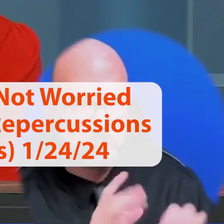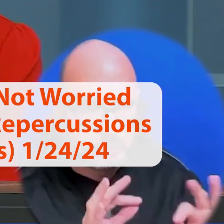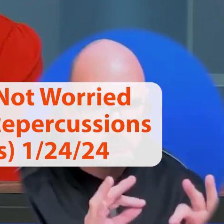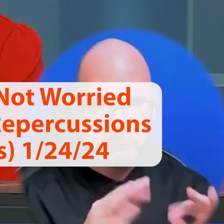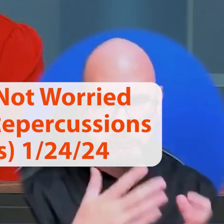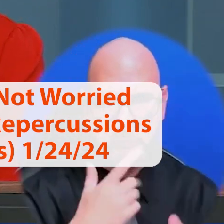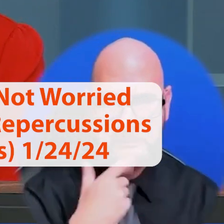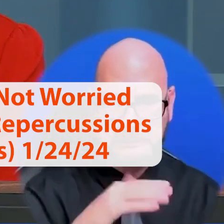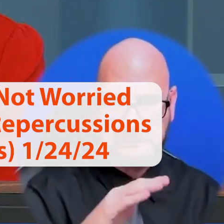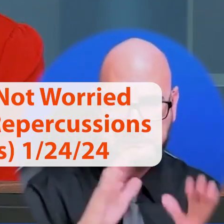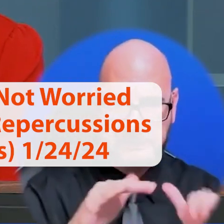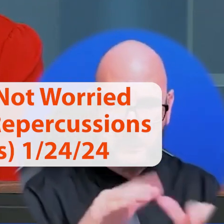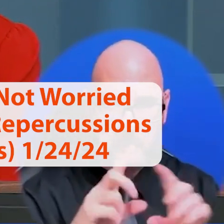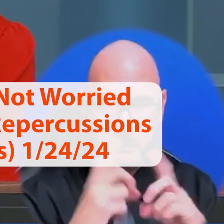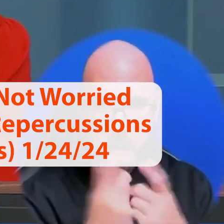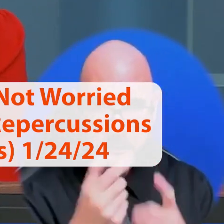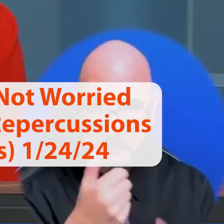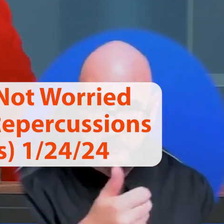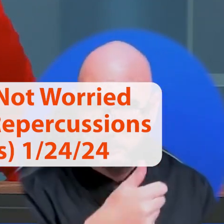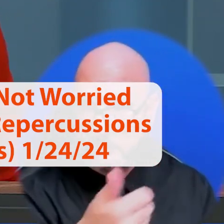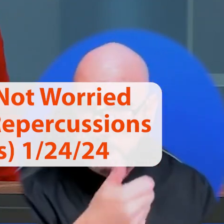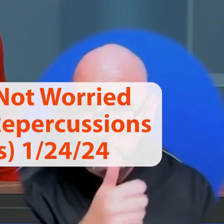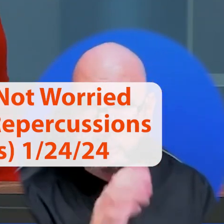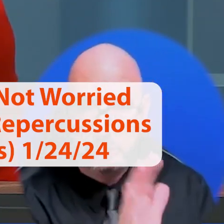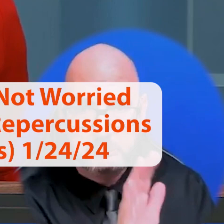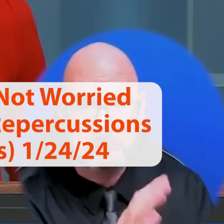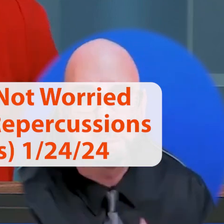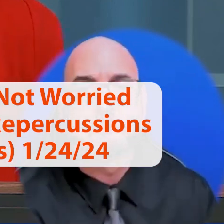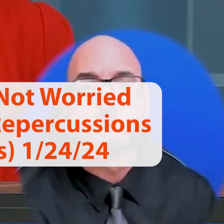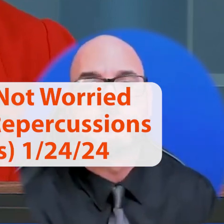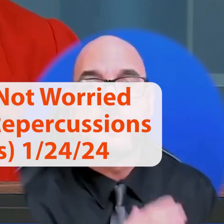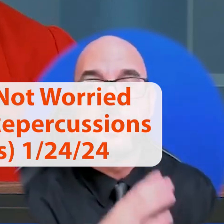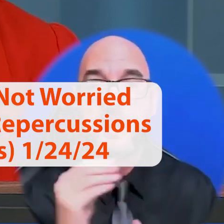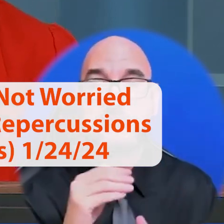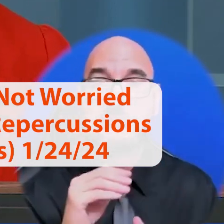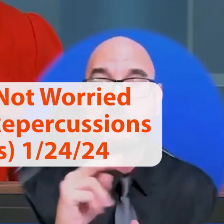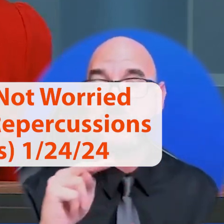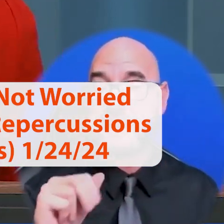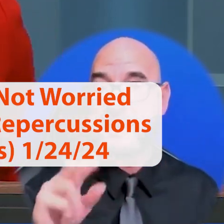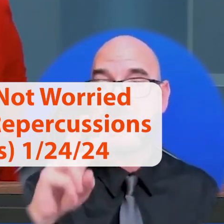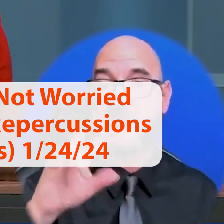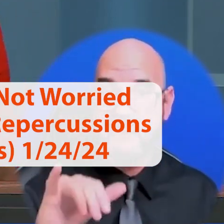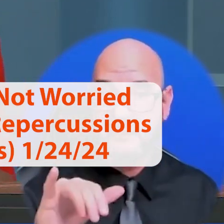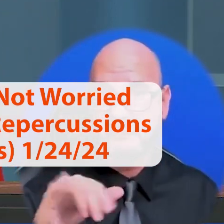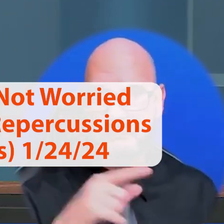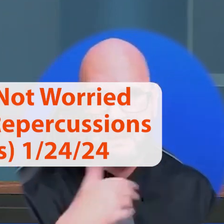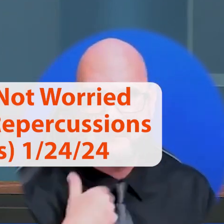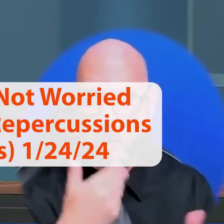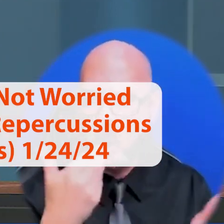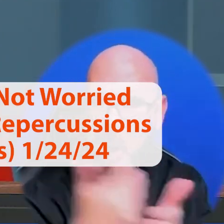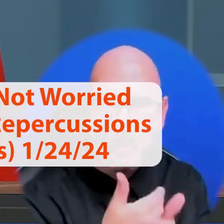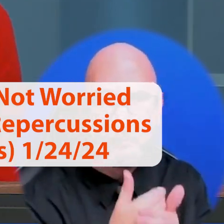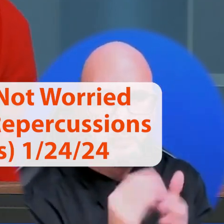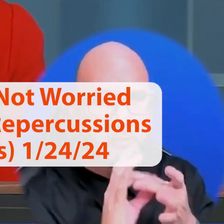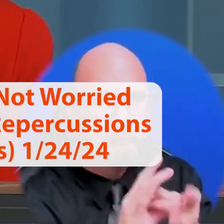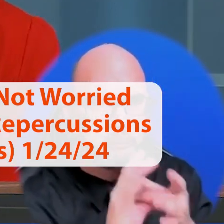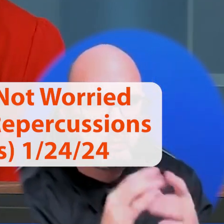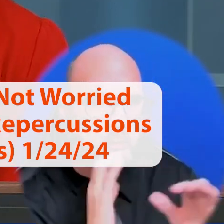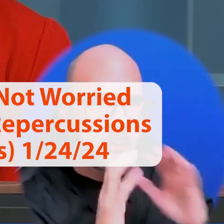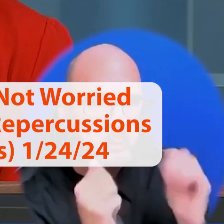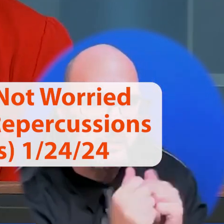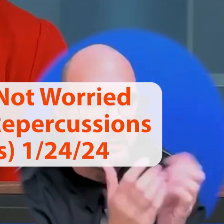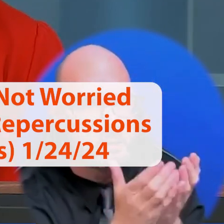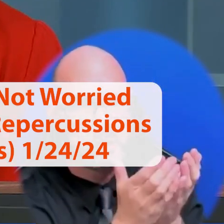The Department of Transportation and the Navy are in close communication with ocean shippers, insurers, industry, and other